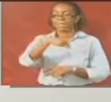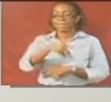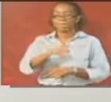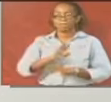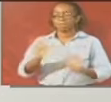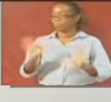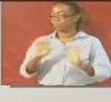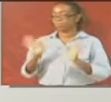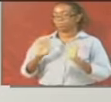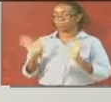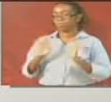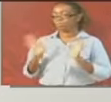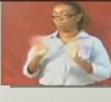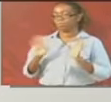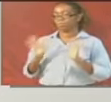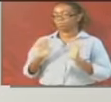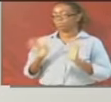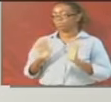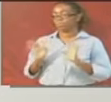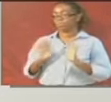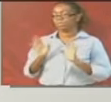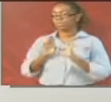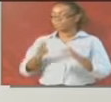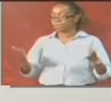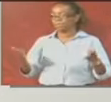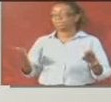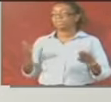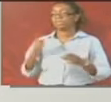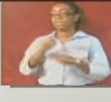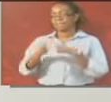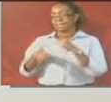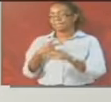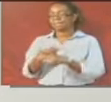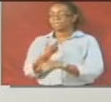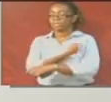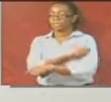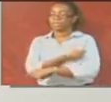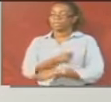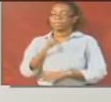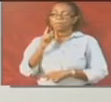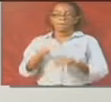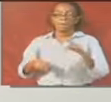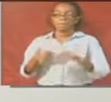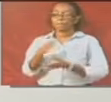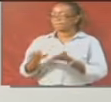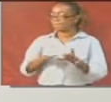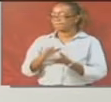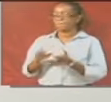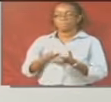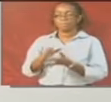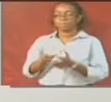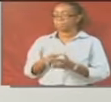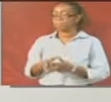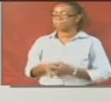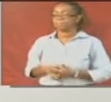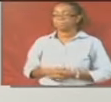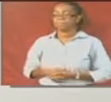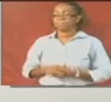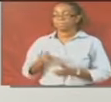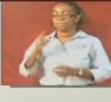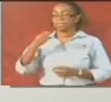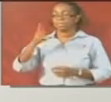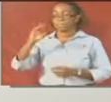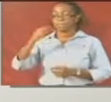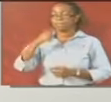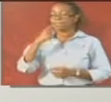The different vaccines have different profiles in terms of how your immune system responds to them, and the WHO recommends that you